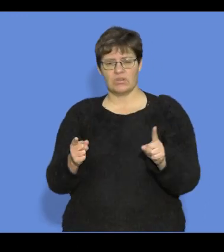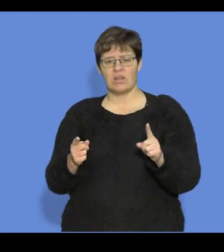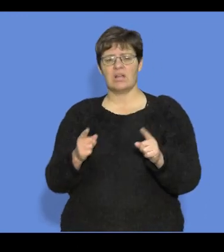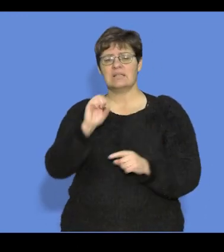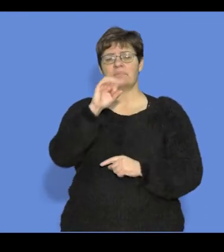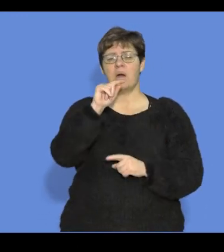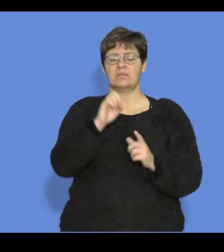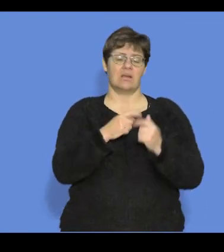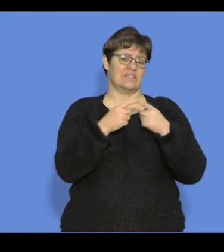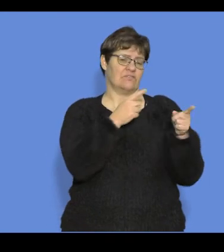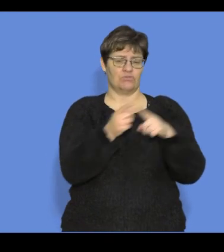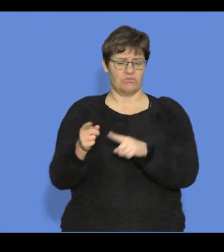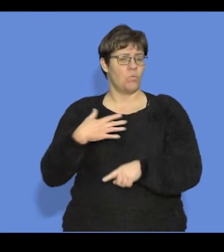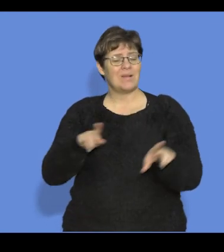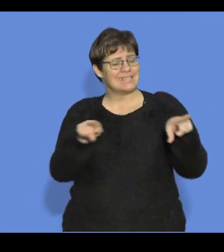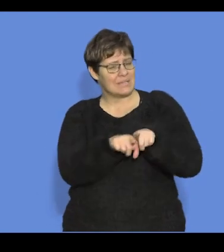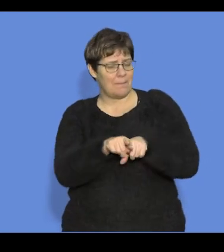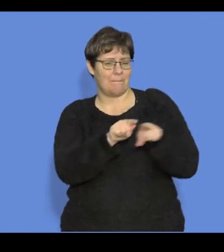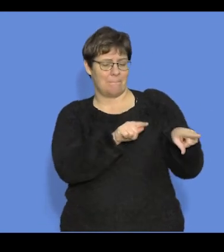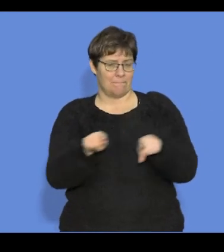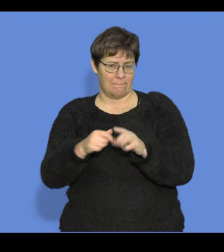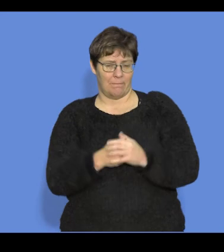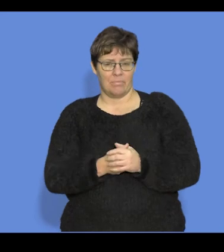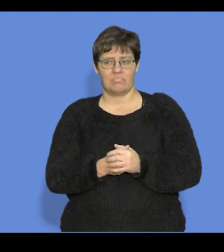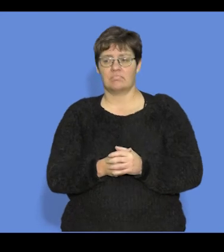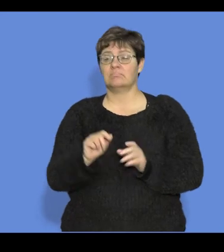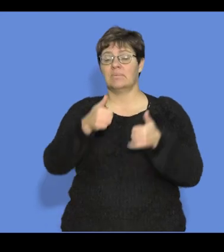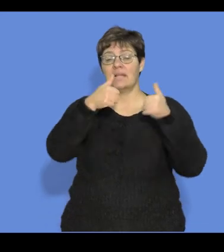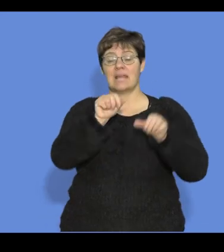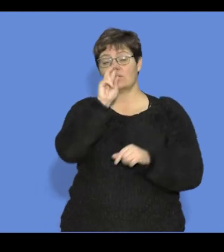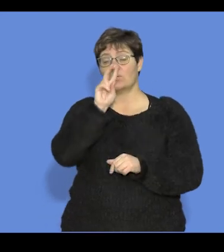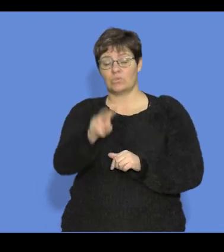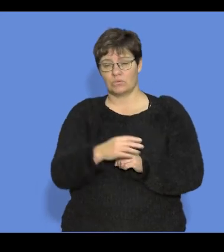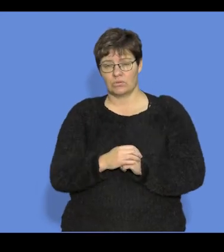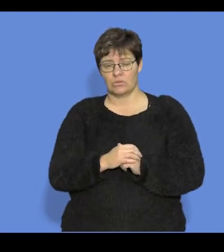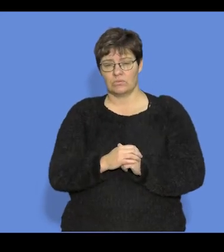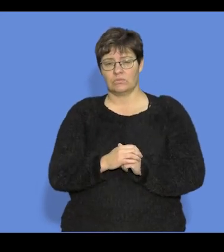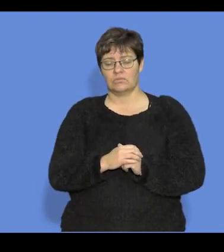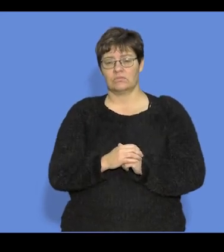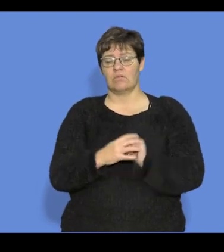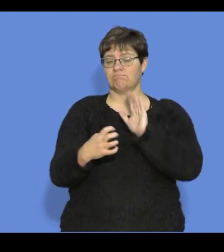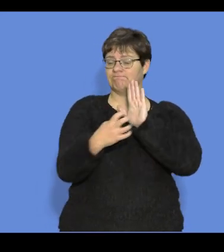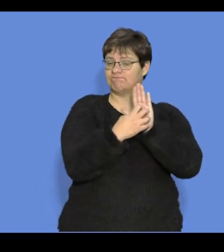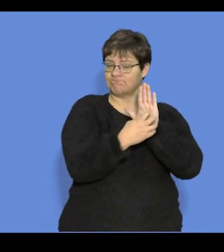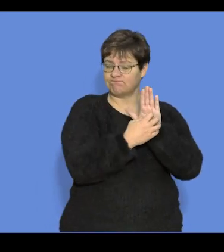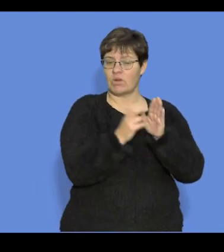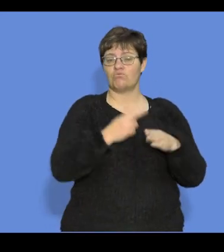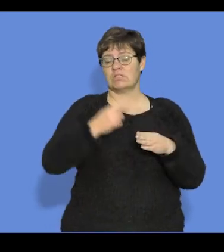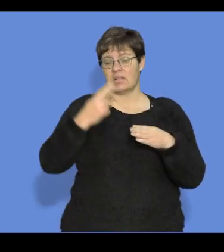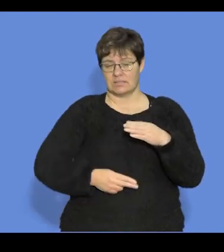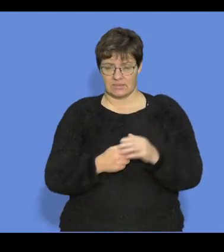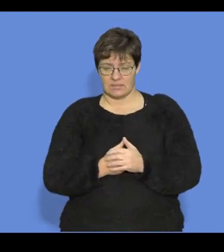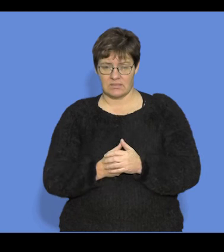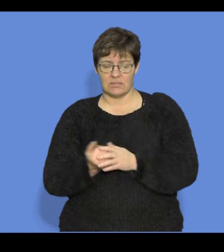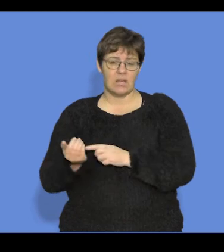stomata. The next question looks at the graph of the results, and it shows